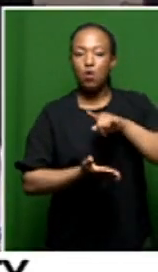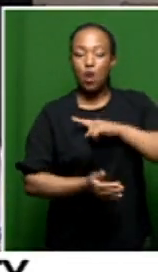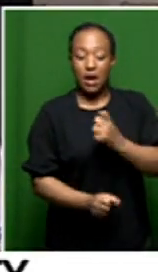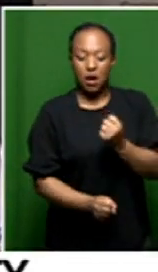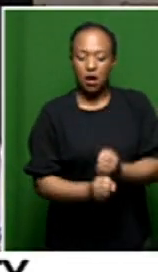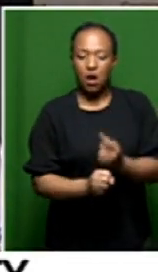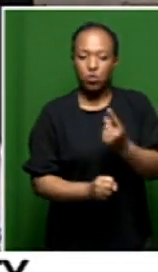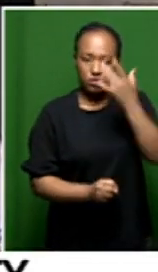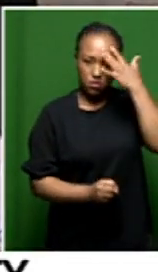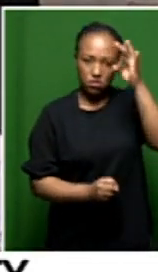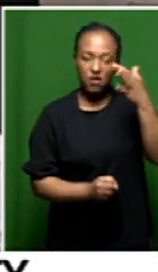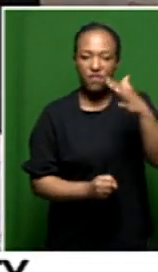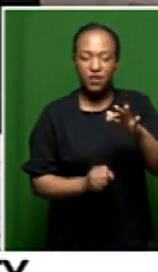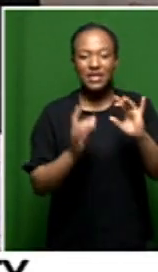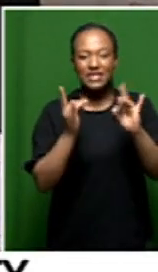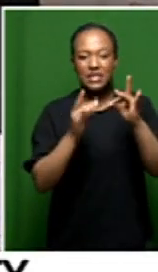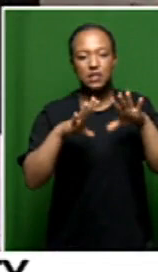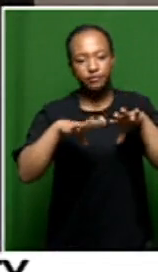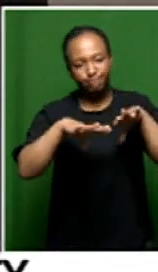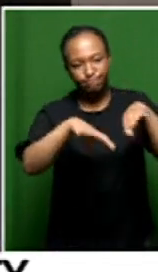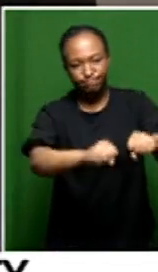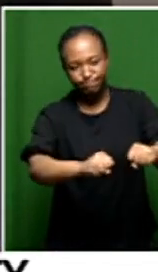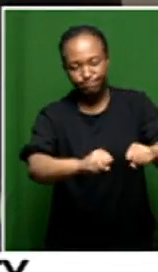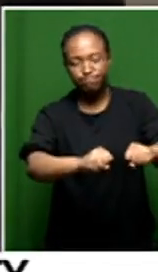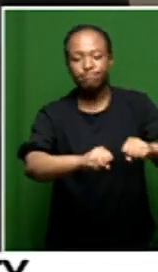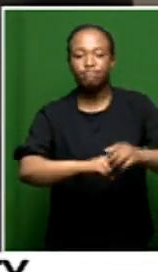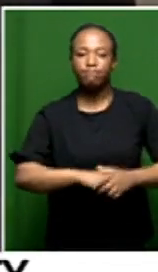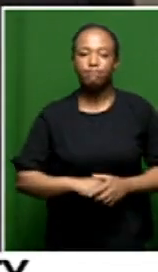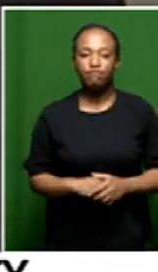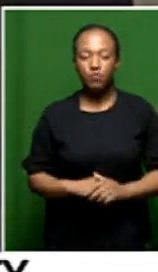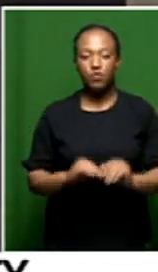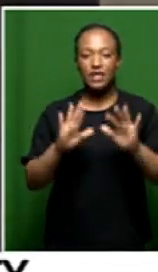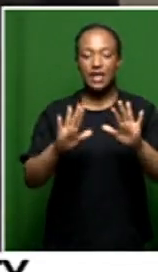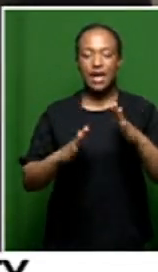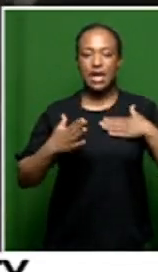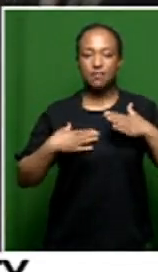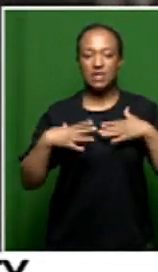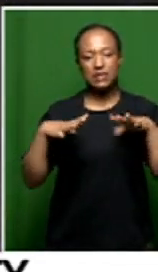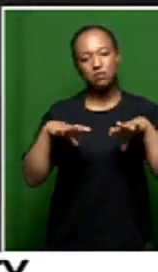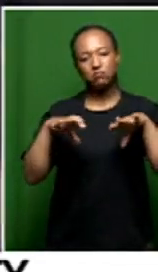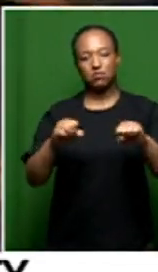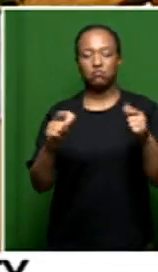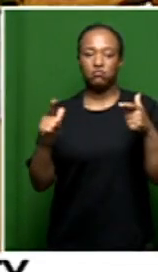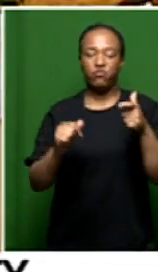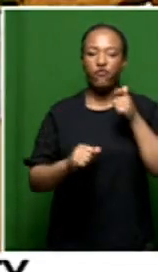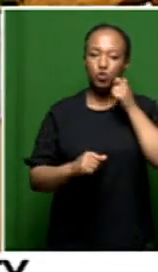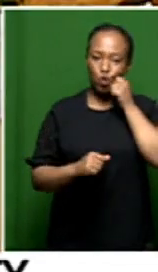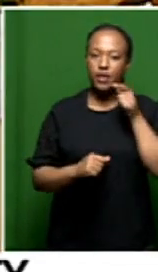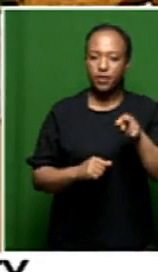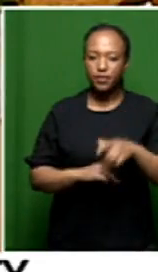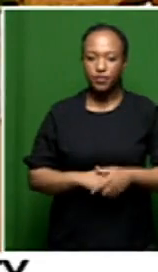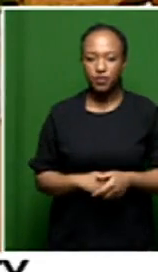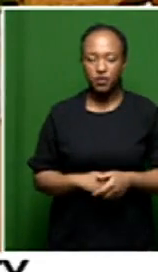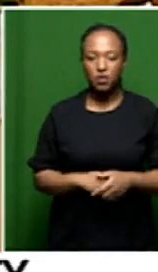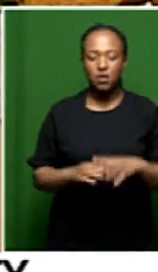Gauteng government put the city under administration. 10 administrators took over the governance of Tshwane. The role of